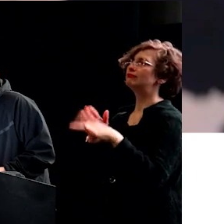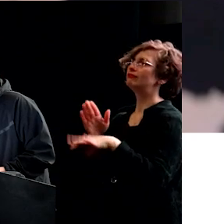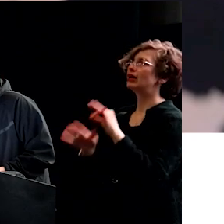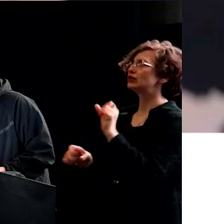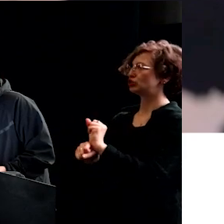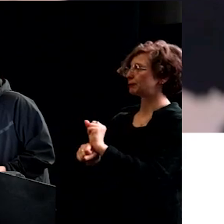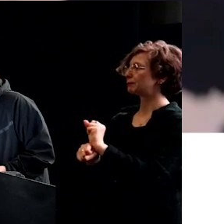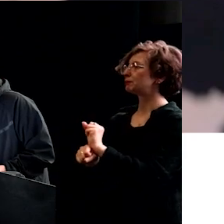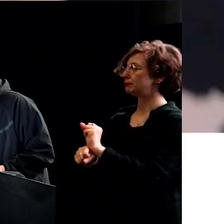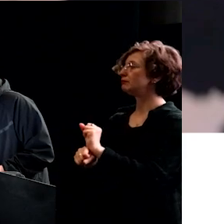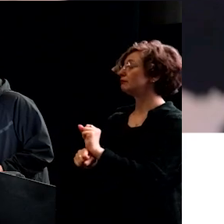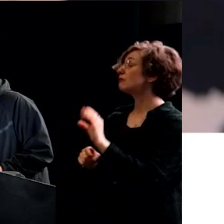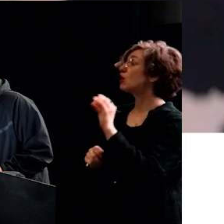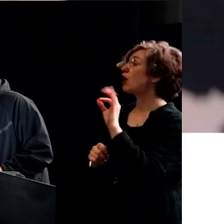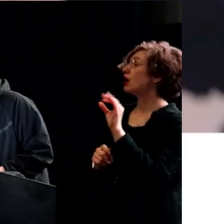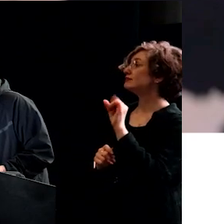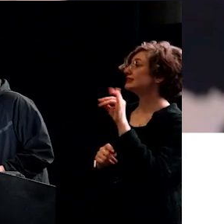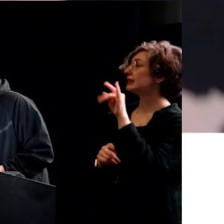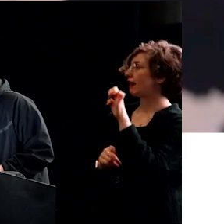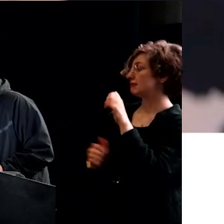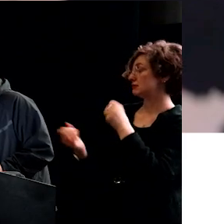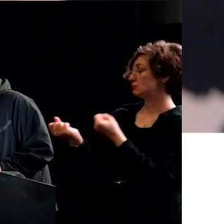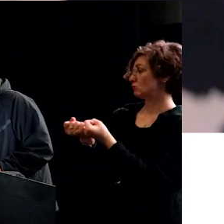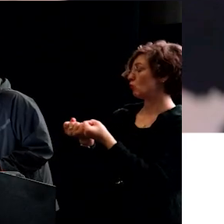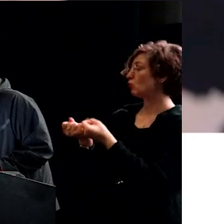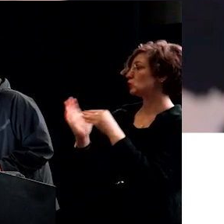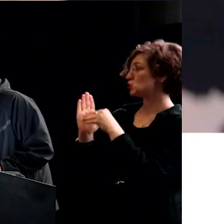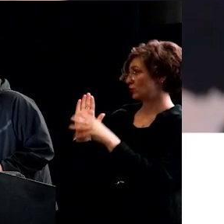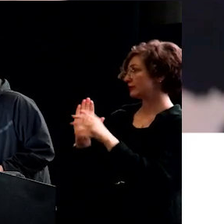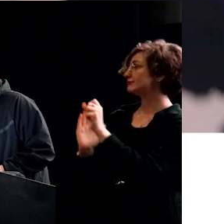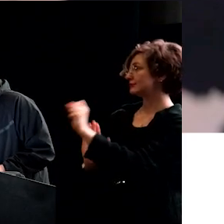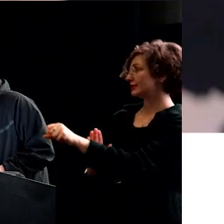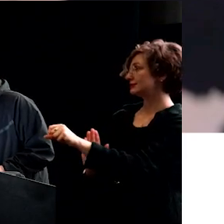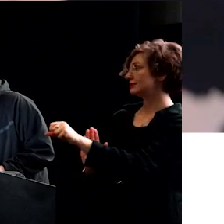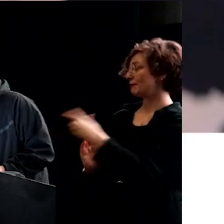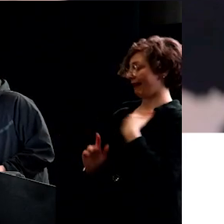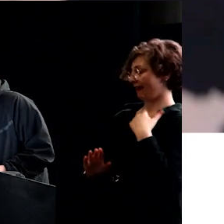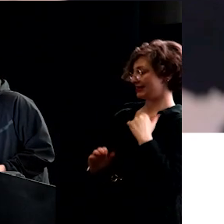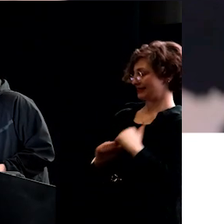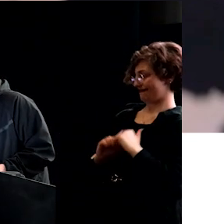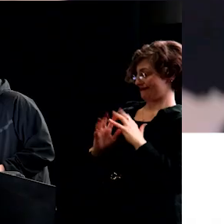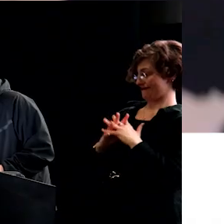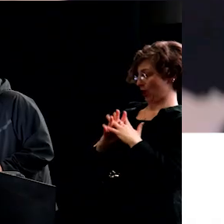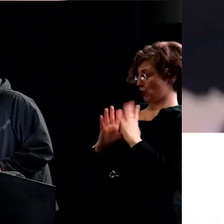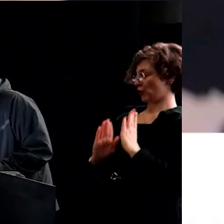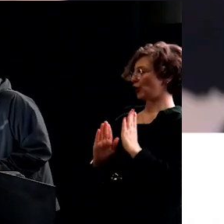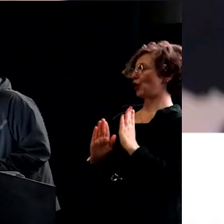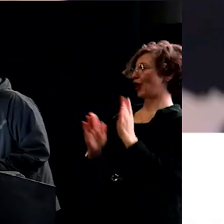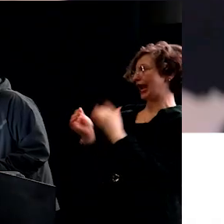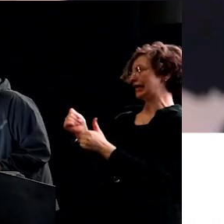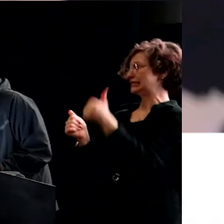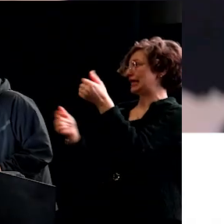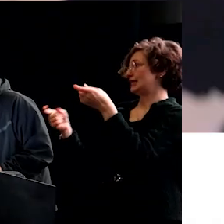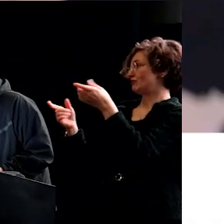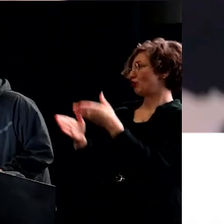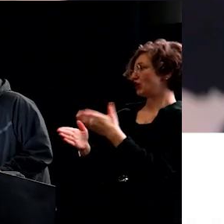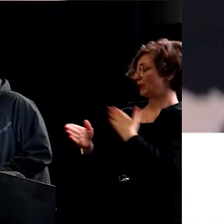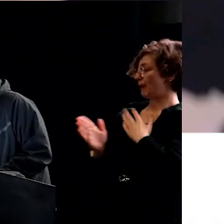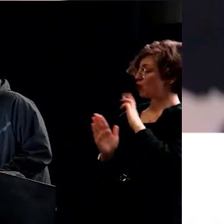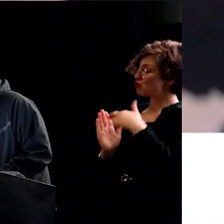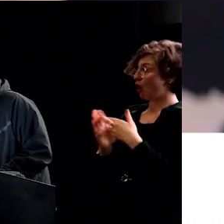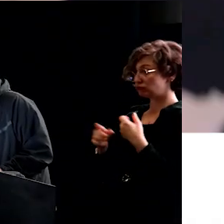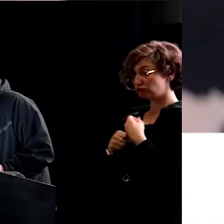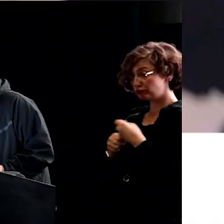Yes, Offsite supports students, but as a founder and executive director, my role goes far beyond just creating